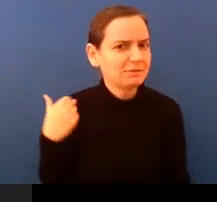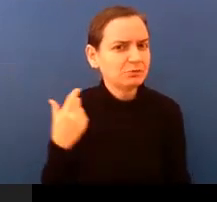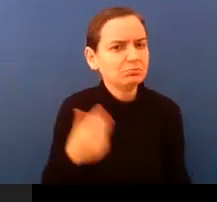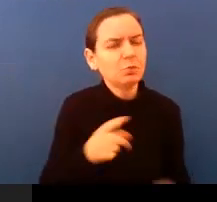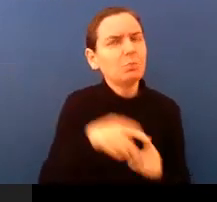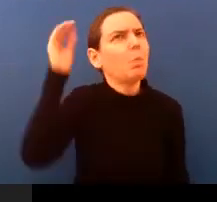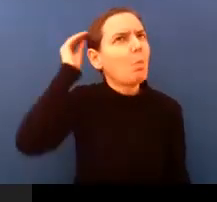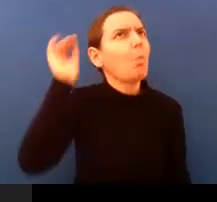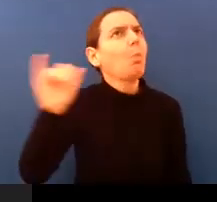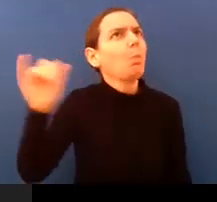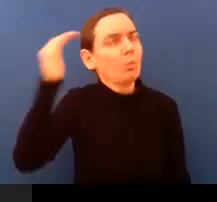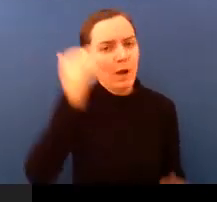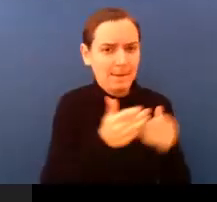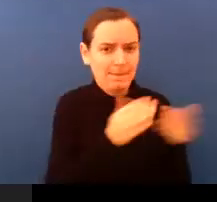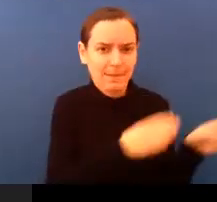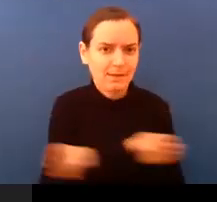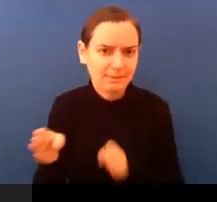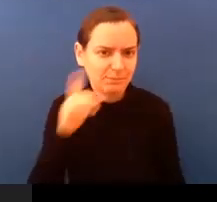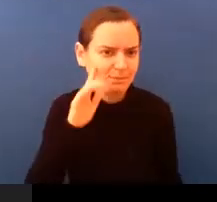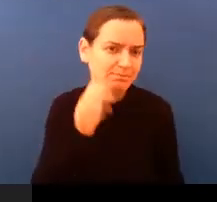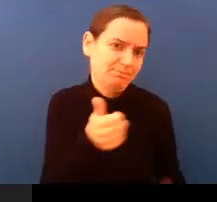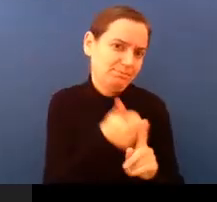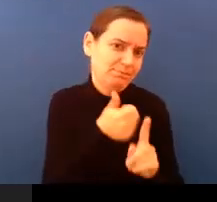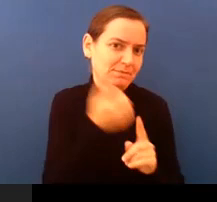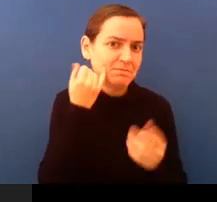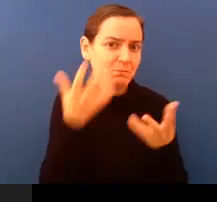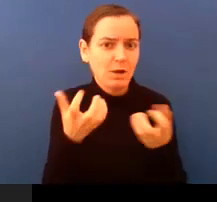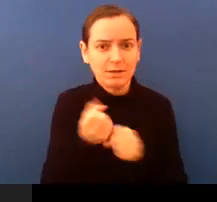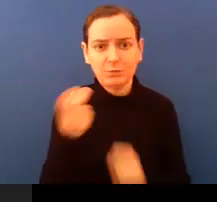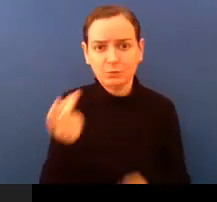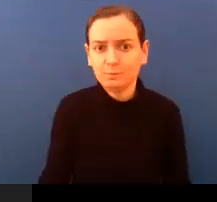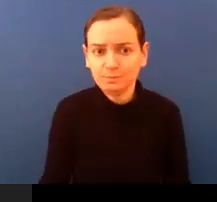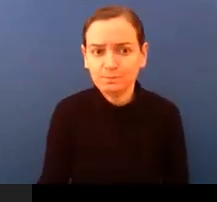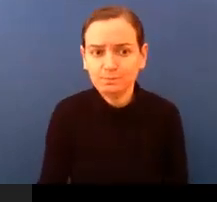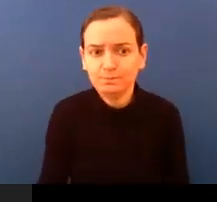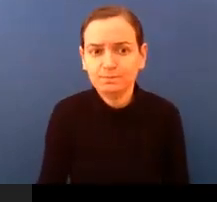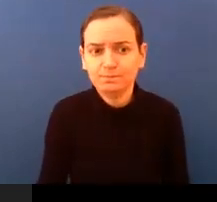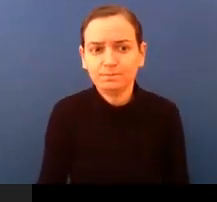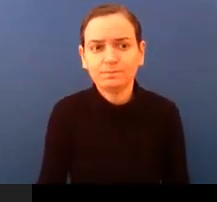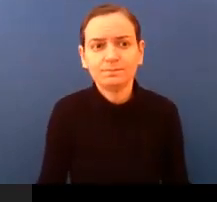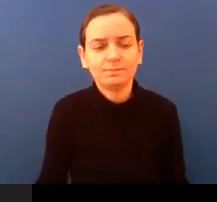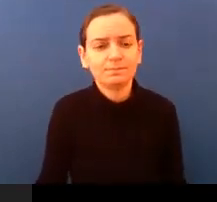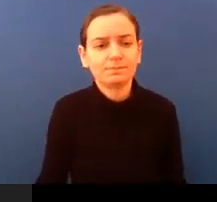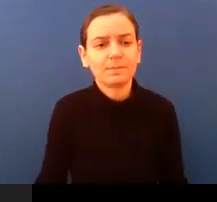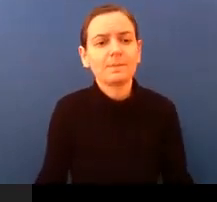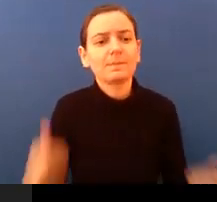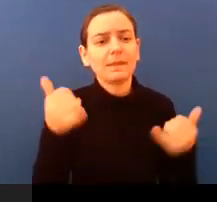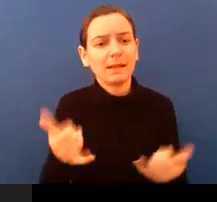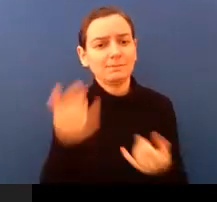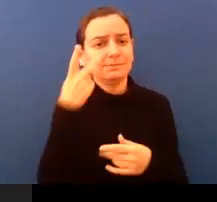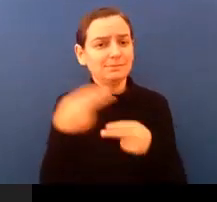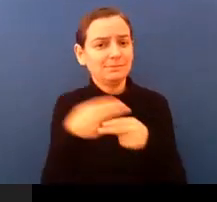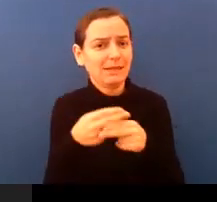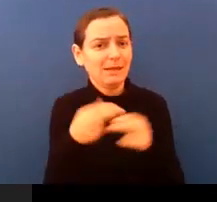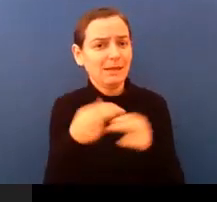The next two photographs are a gentleman, an older gentleman walking in a park with his white cane.